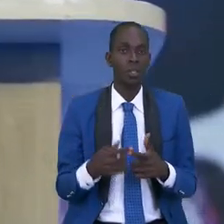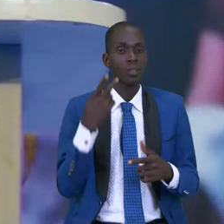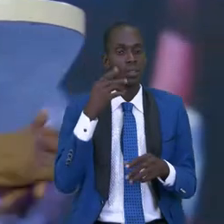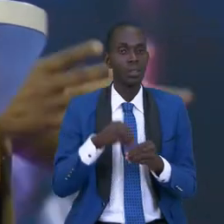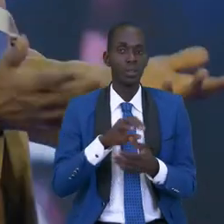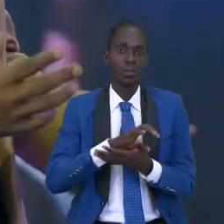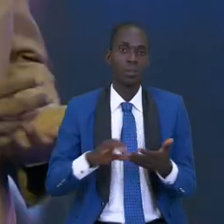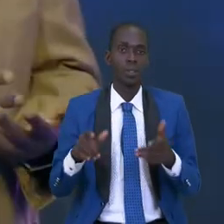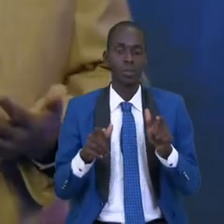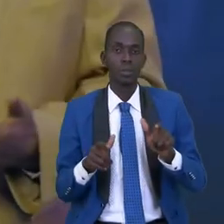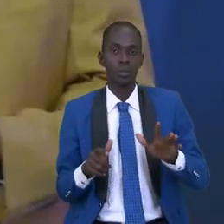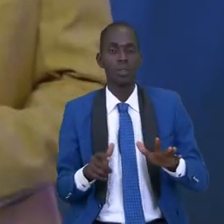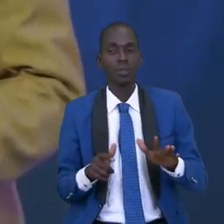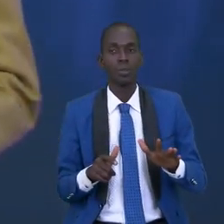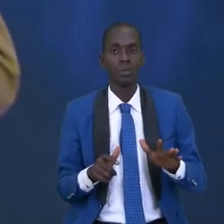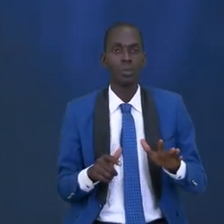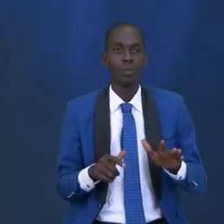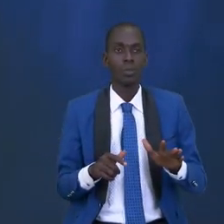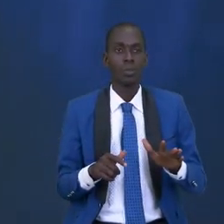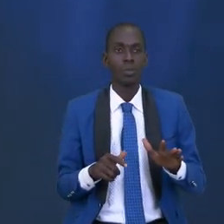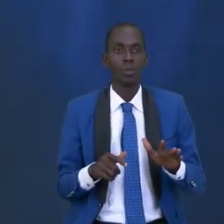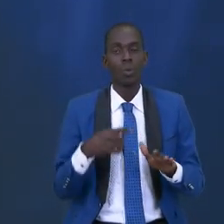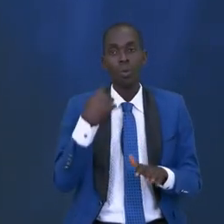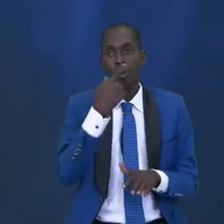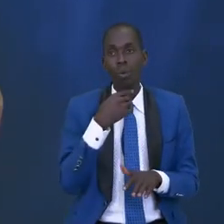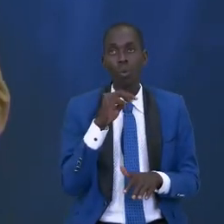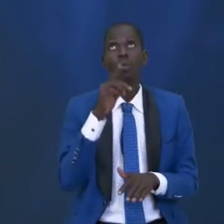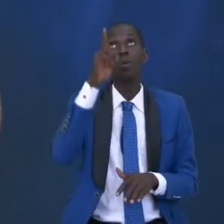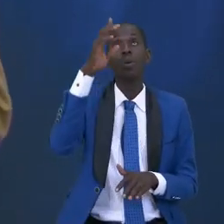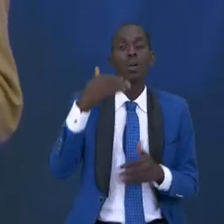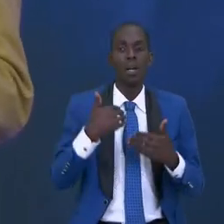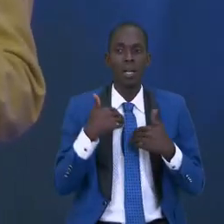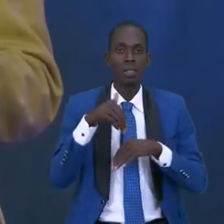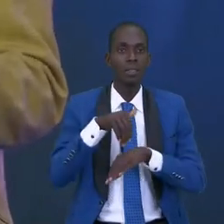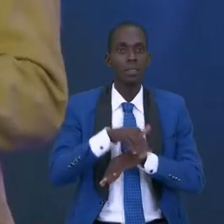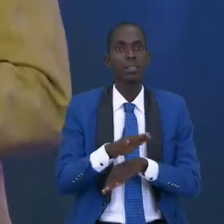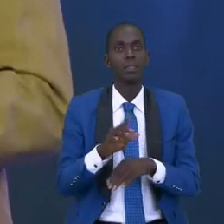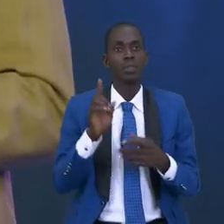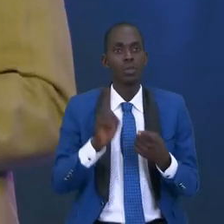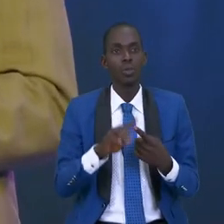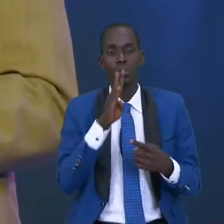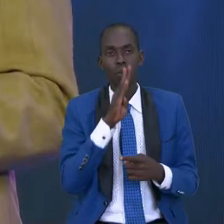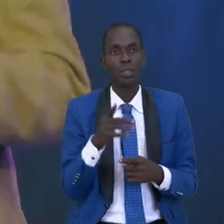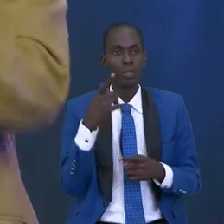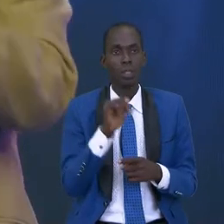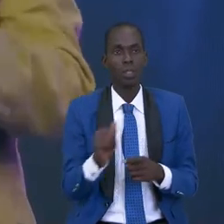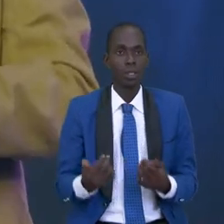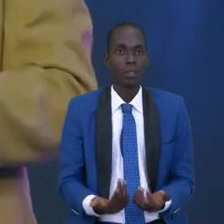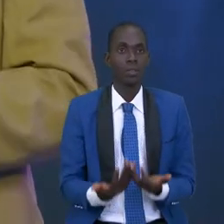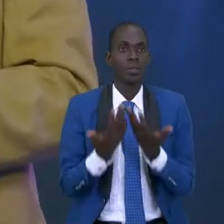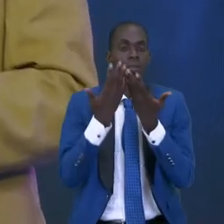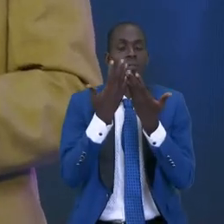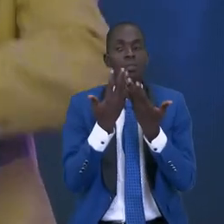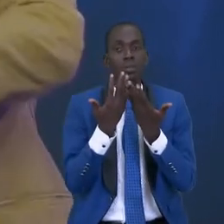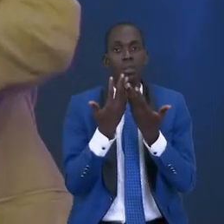25, whom God has set forth to be a propitiation, the